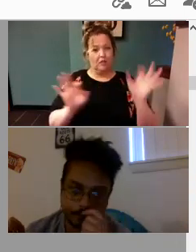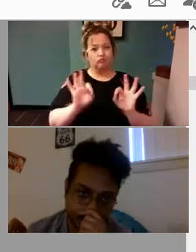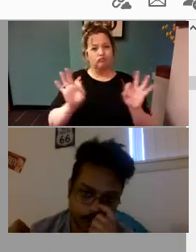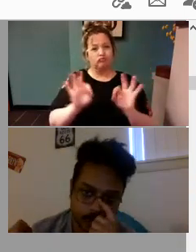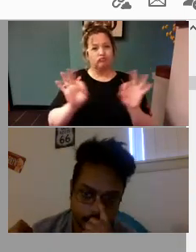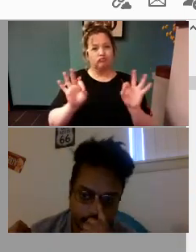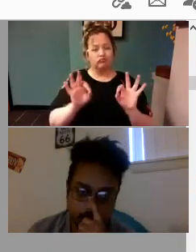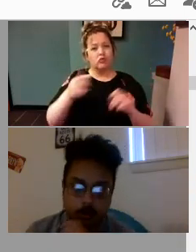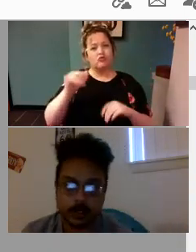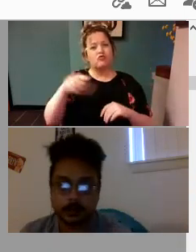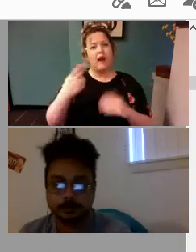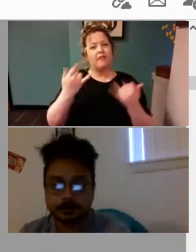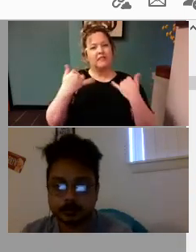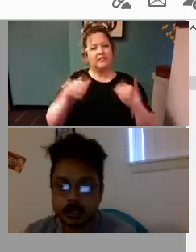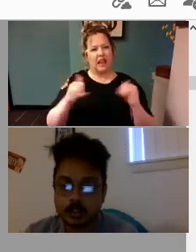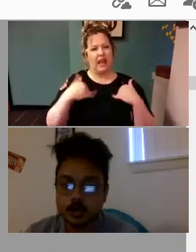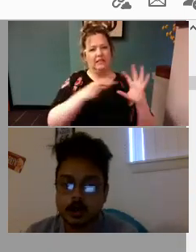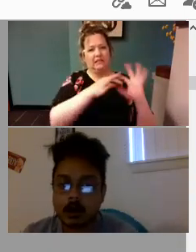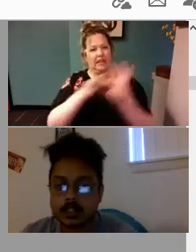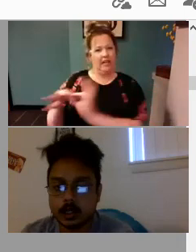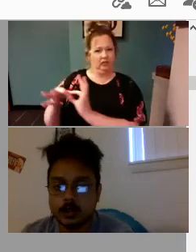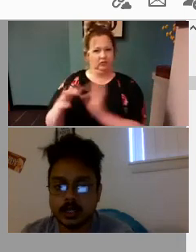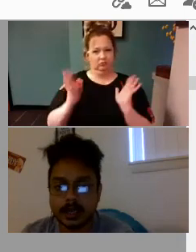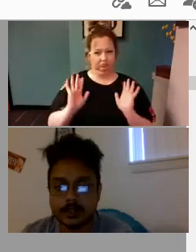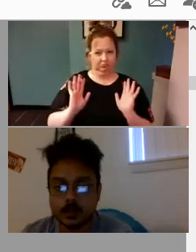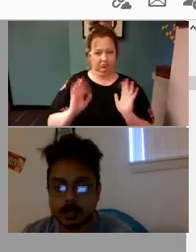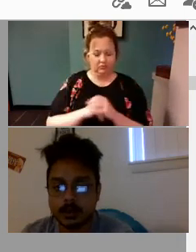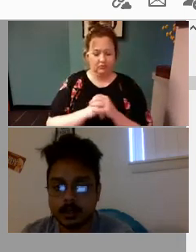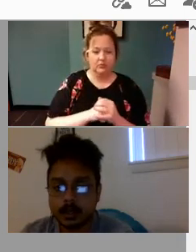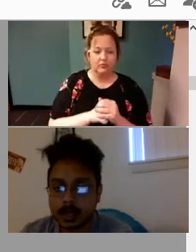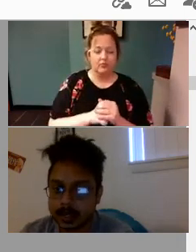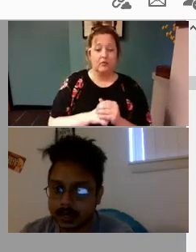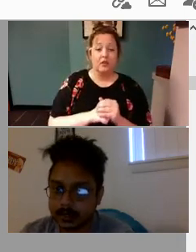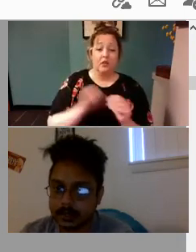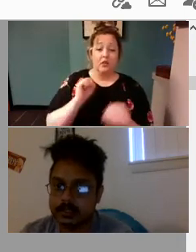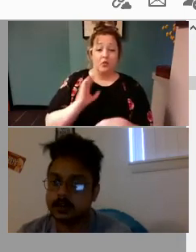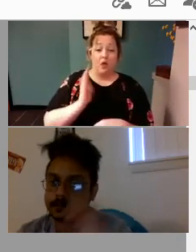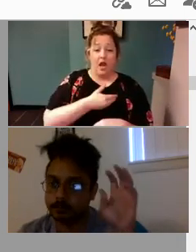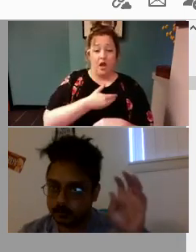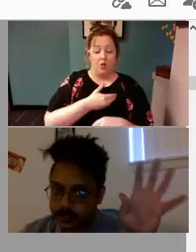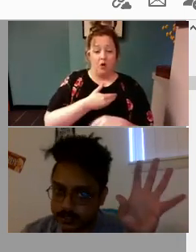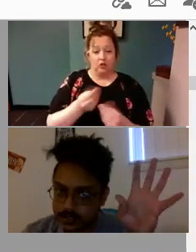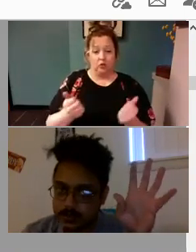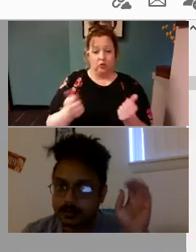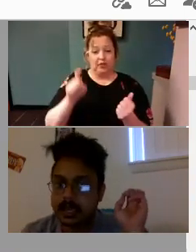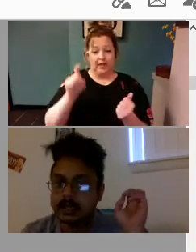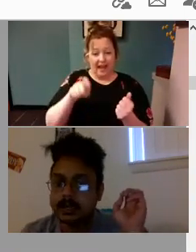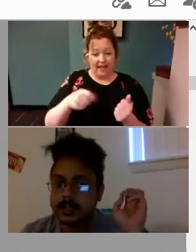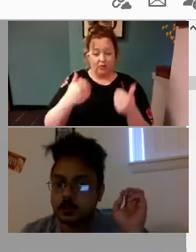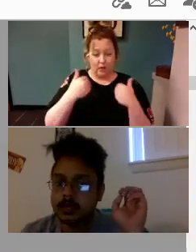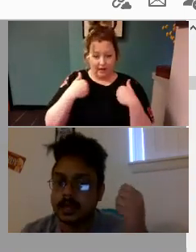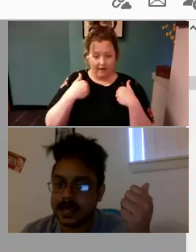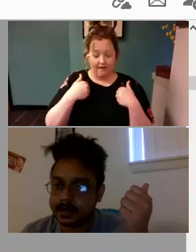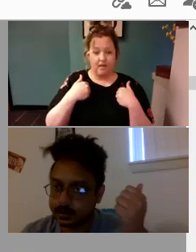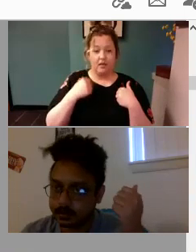my graph, right? Okay. So our solution has to be a connected set of vertices, and